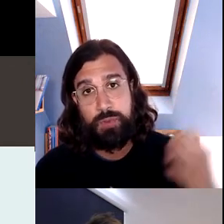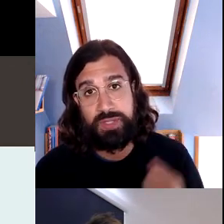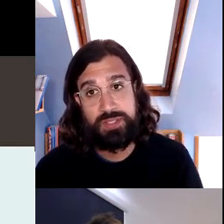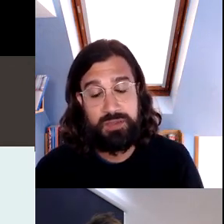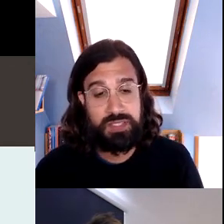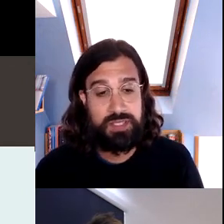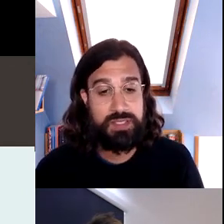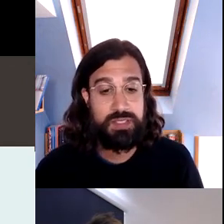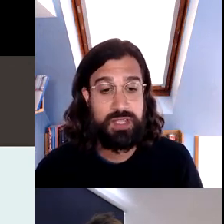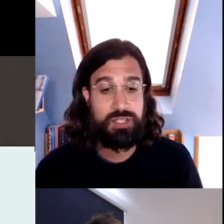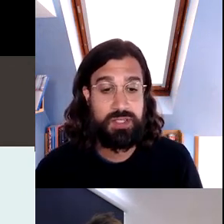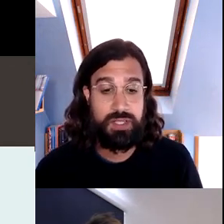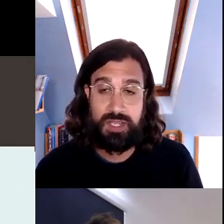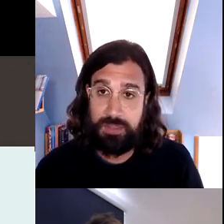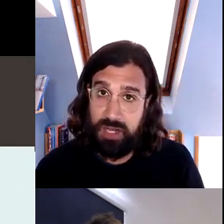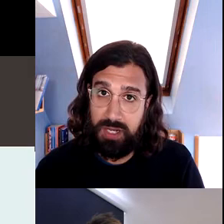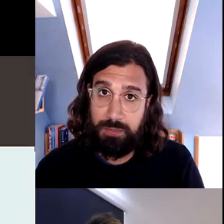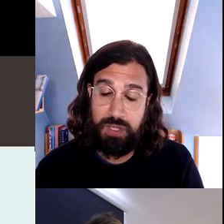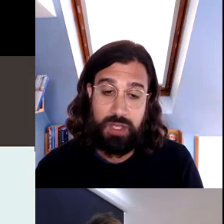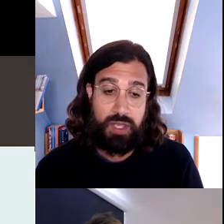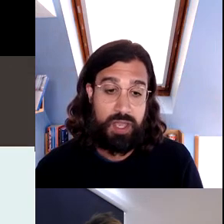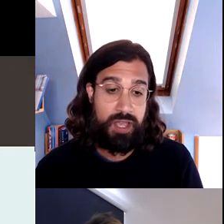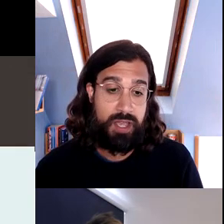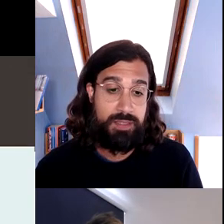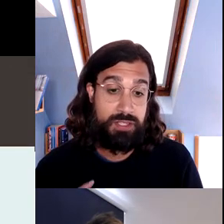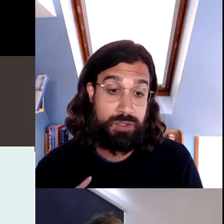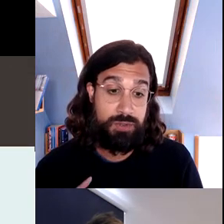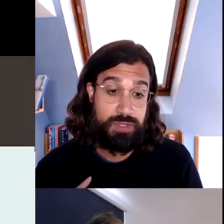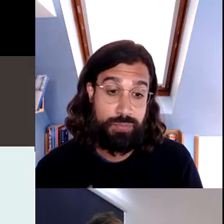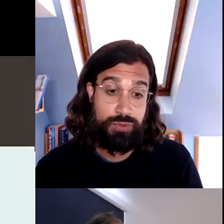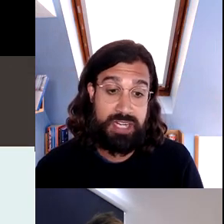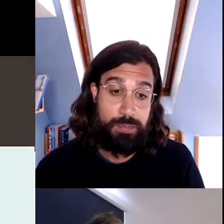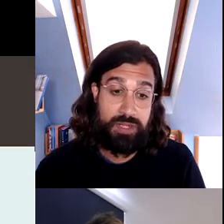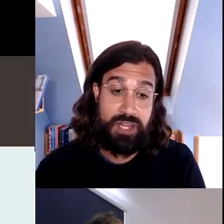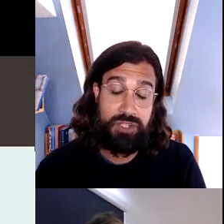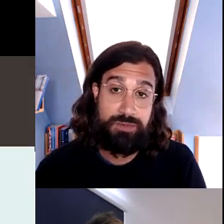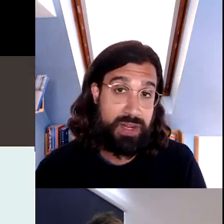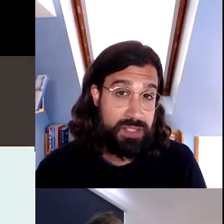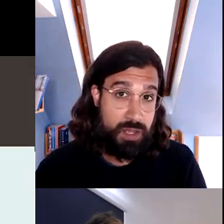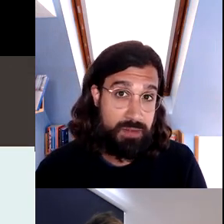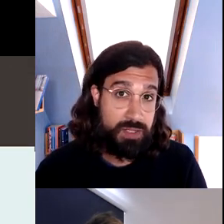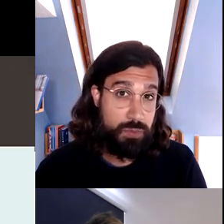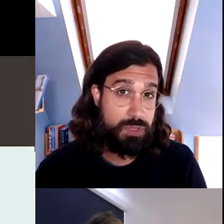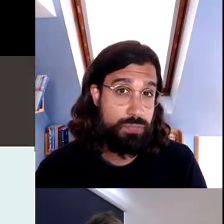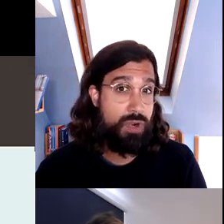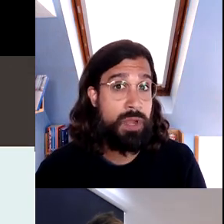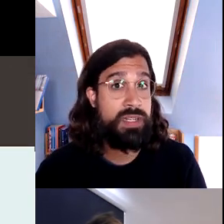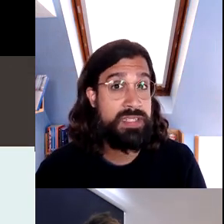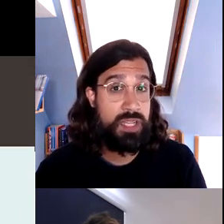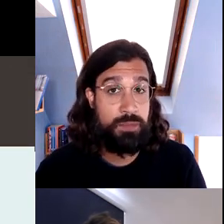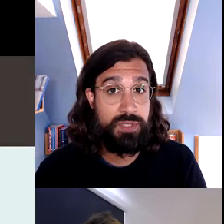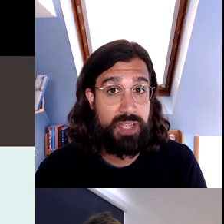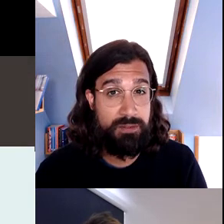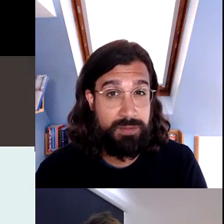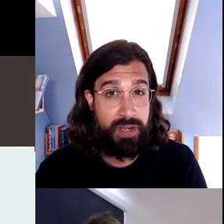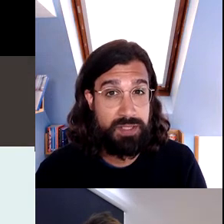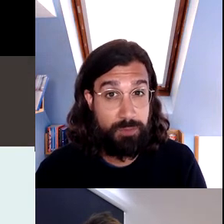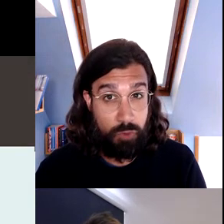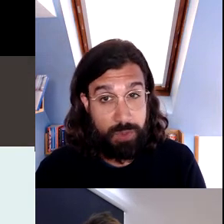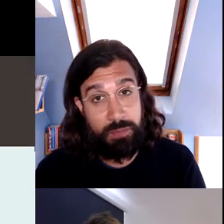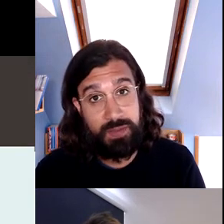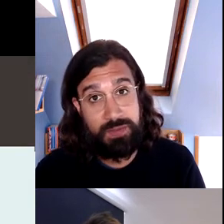for supporting services such as the customer hub. They use the pre-application advice service, which is primarily set up to